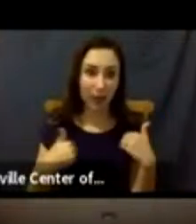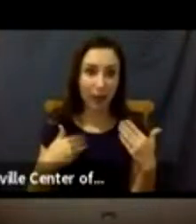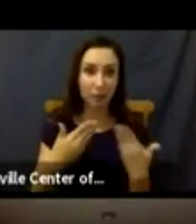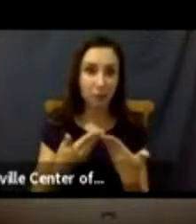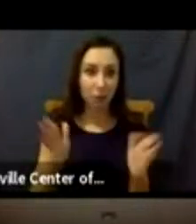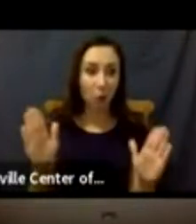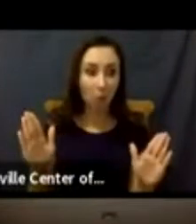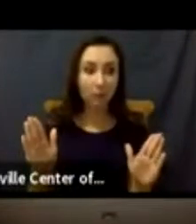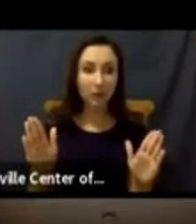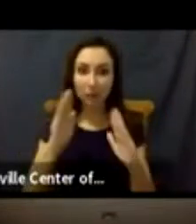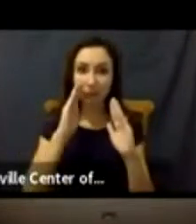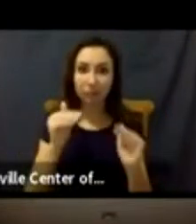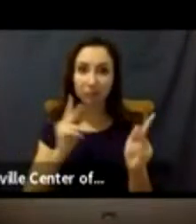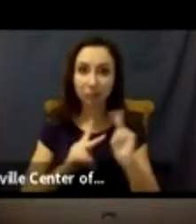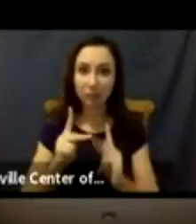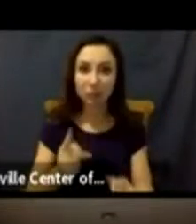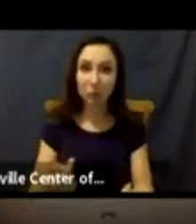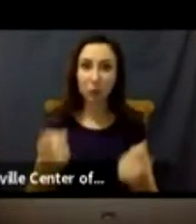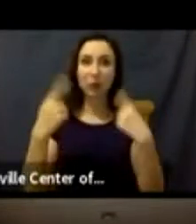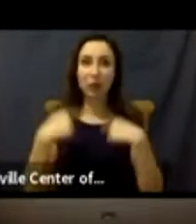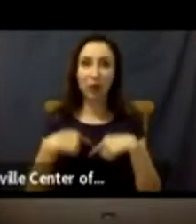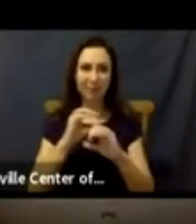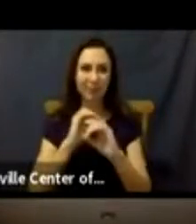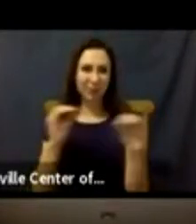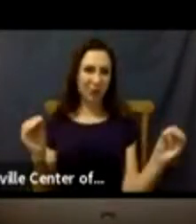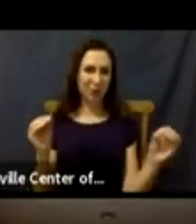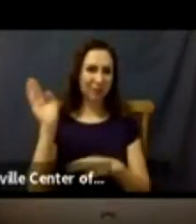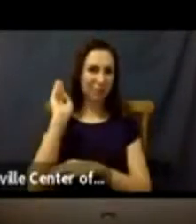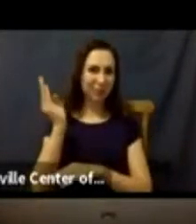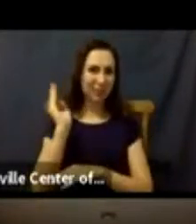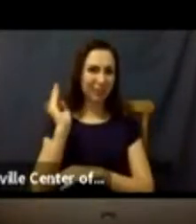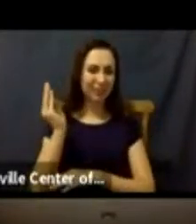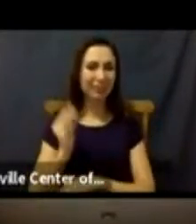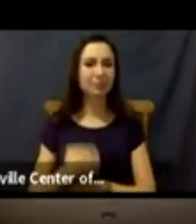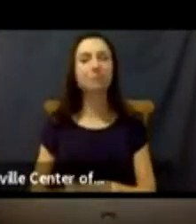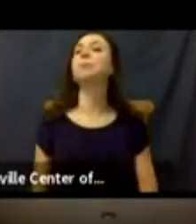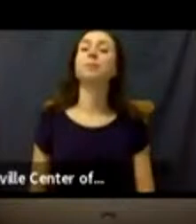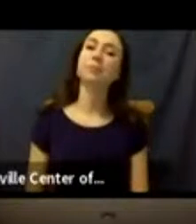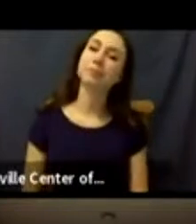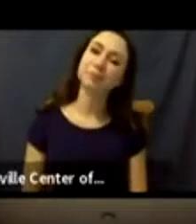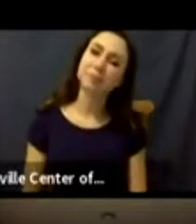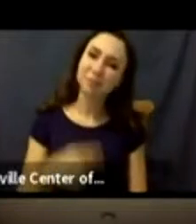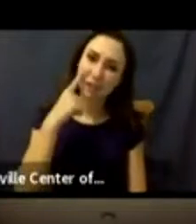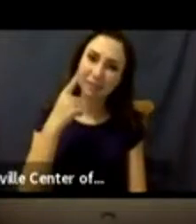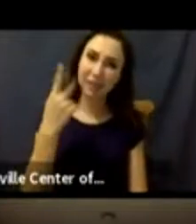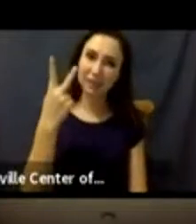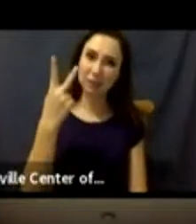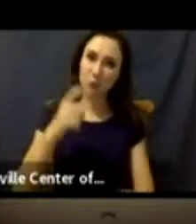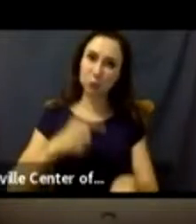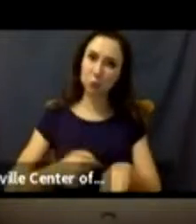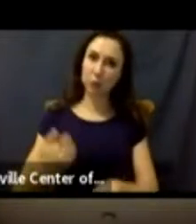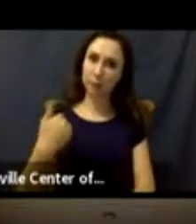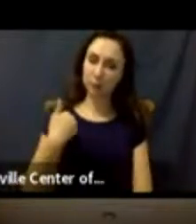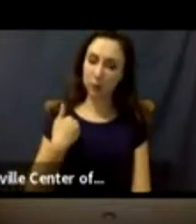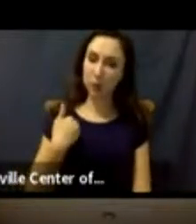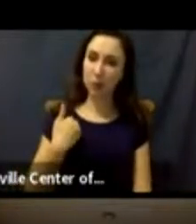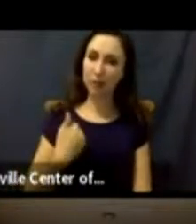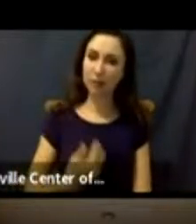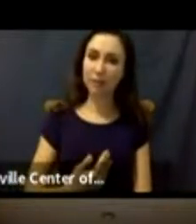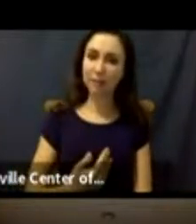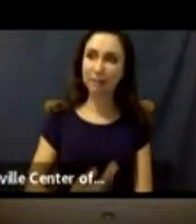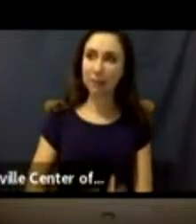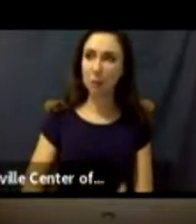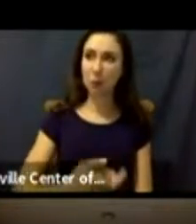we were expecting people to come and there were no speakers. I think that was two public forums ago. And then the last